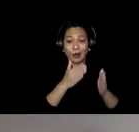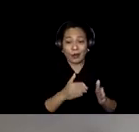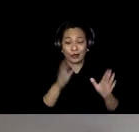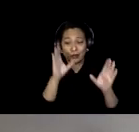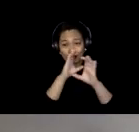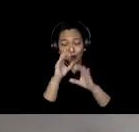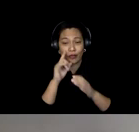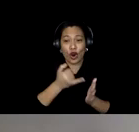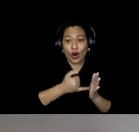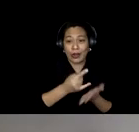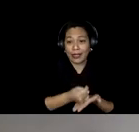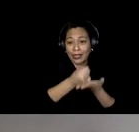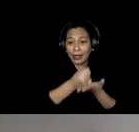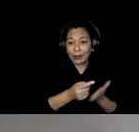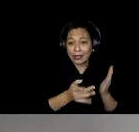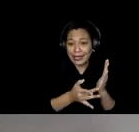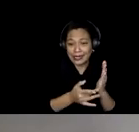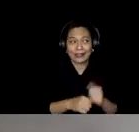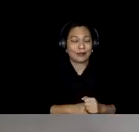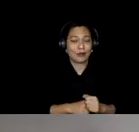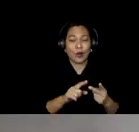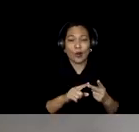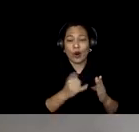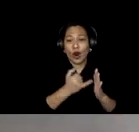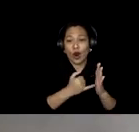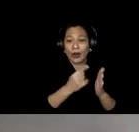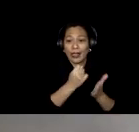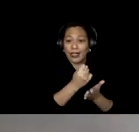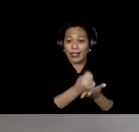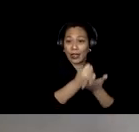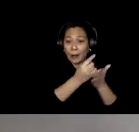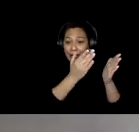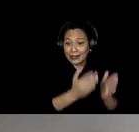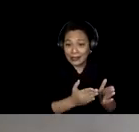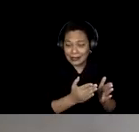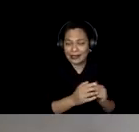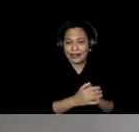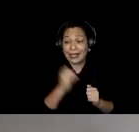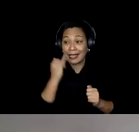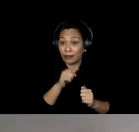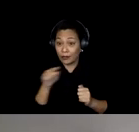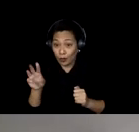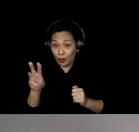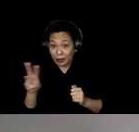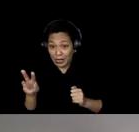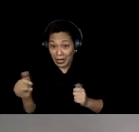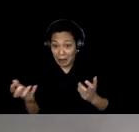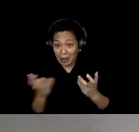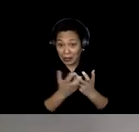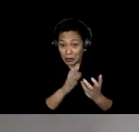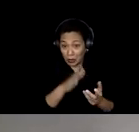therapy techniques or art therapists, is that what your website is about? The second thing that they look at